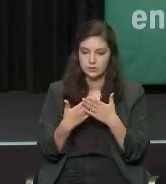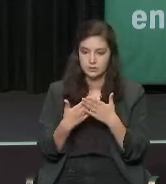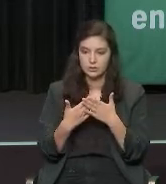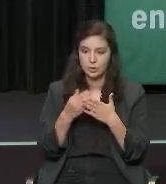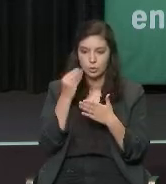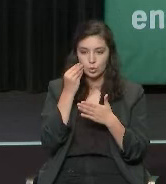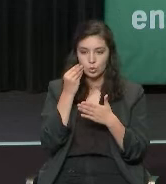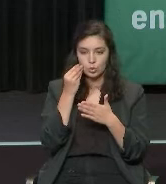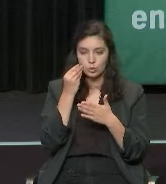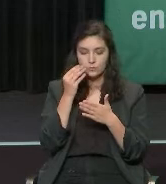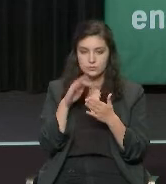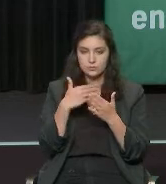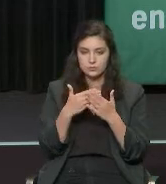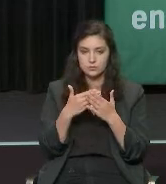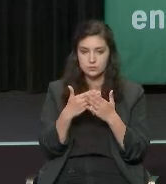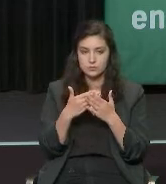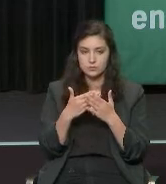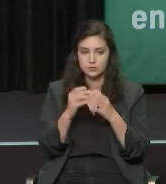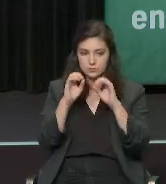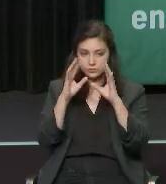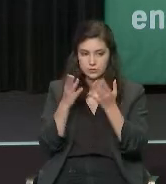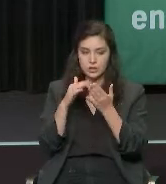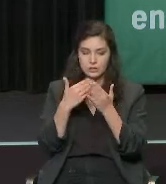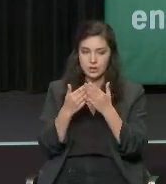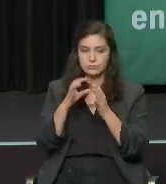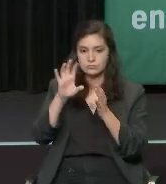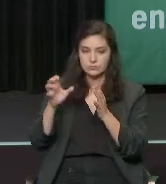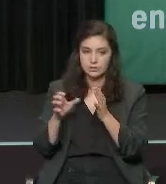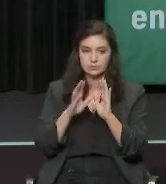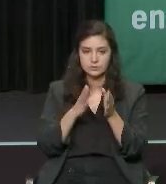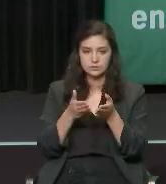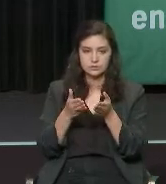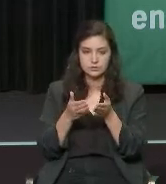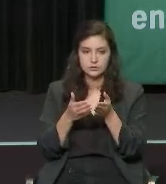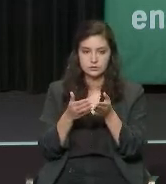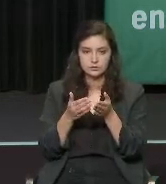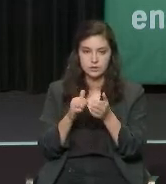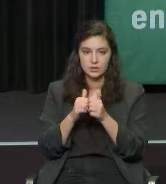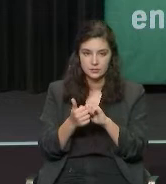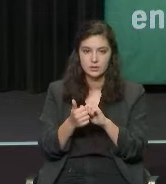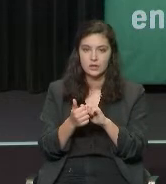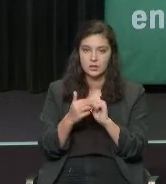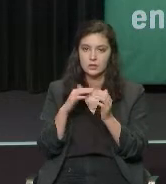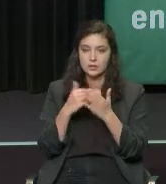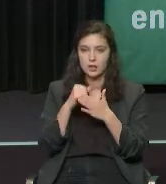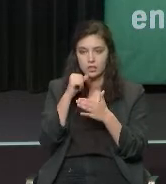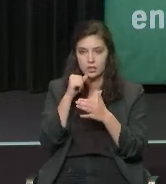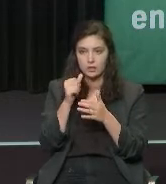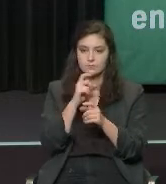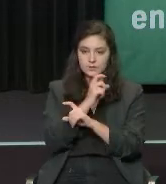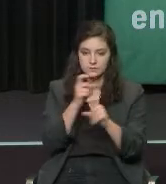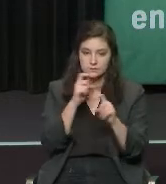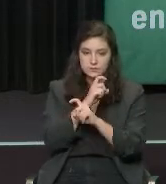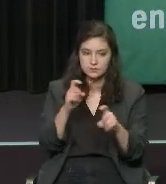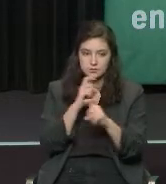to the enhanced transparency framework, countries will have to adjust and report more frequently, and many of